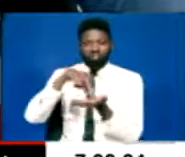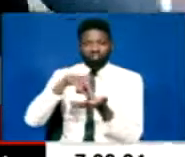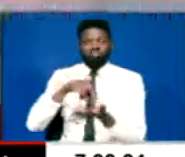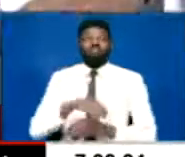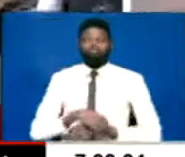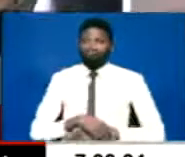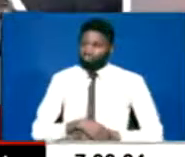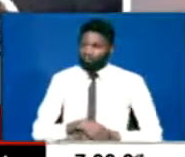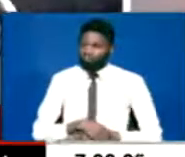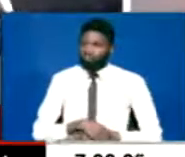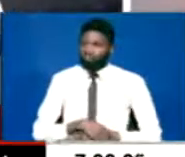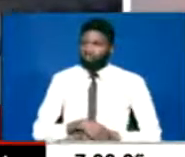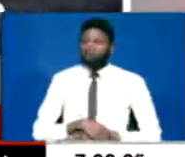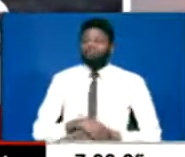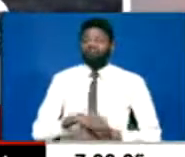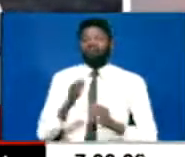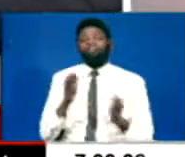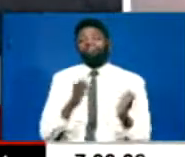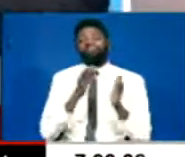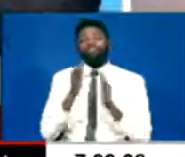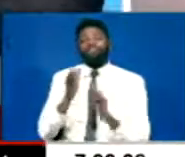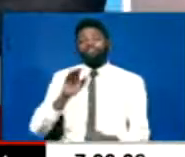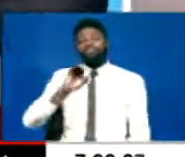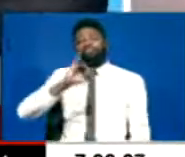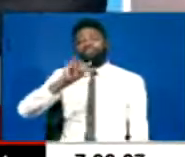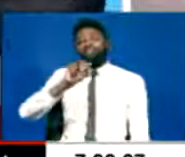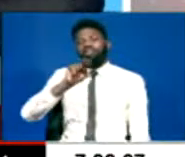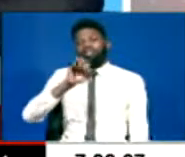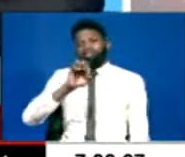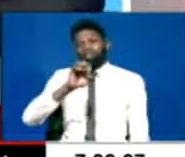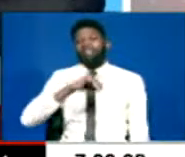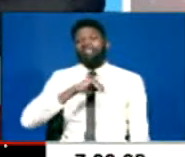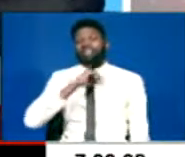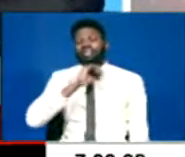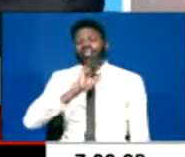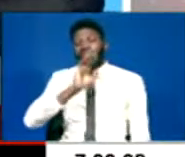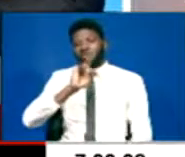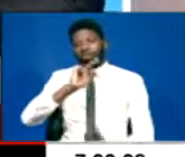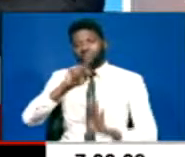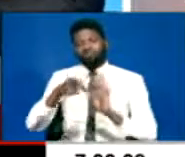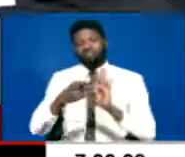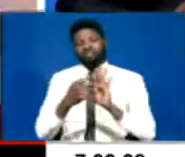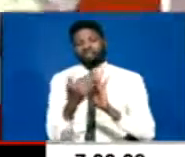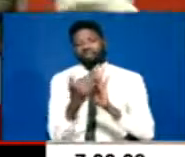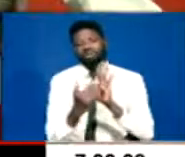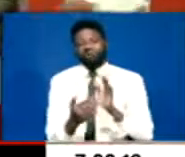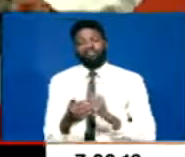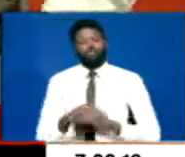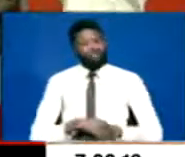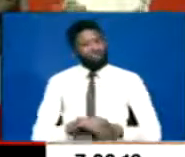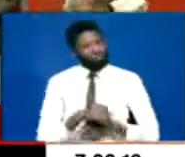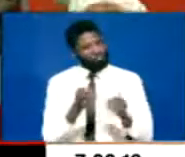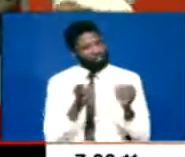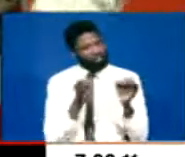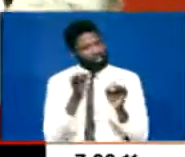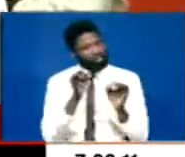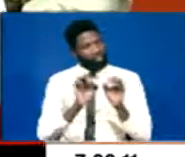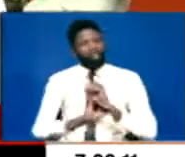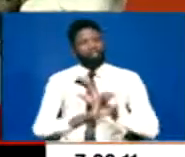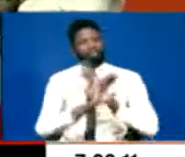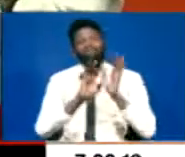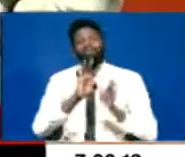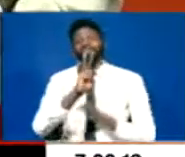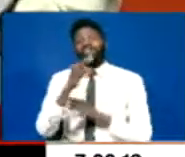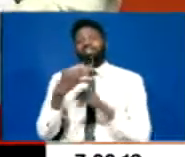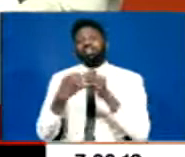over to Jane for the Raila Amolo Odinga profile. All right, and rightfully so, as you put it, Victor, these 48 hours that remain